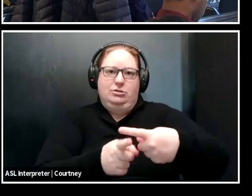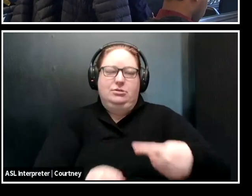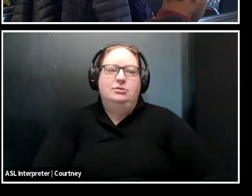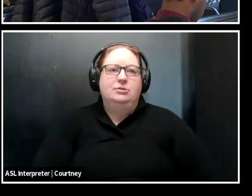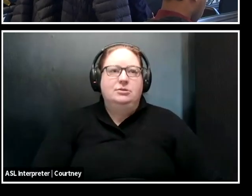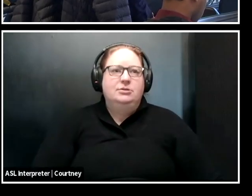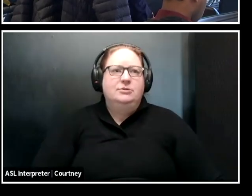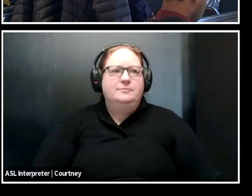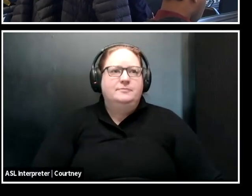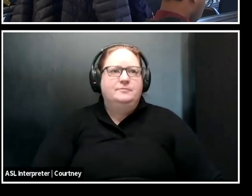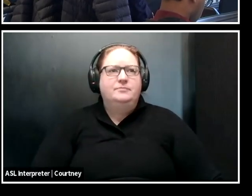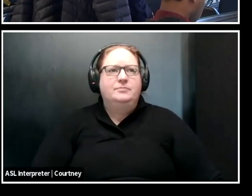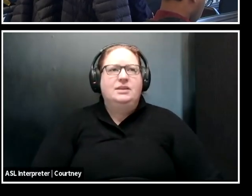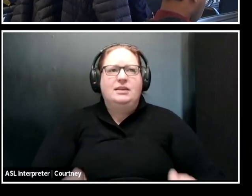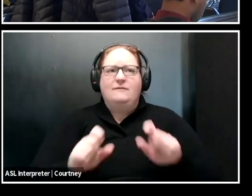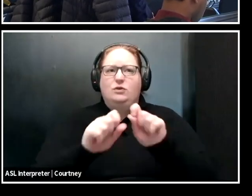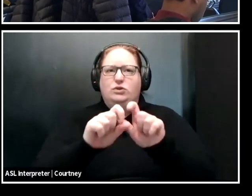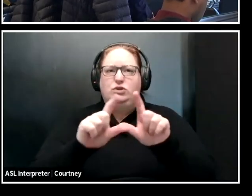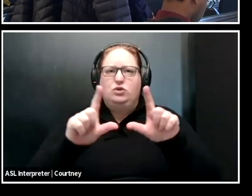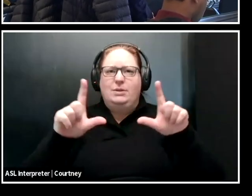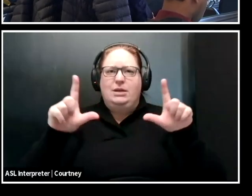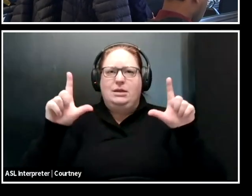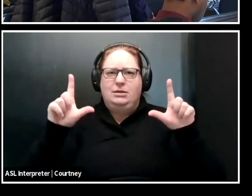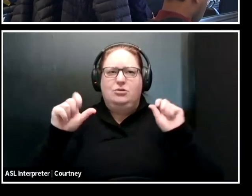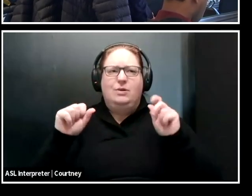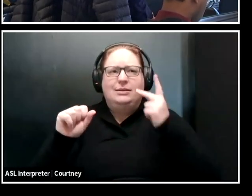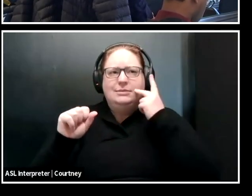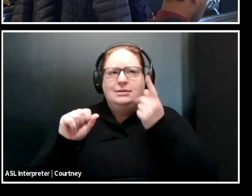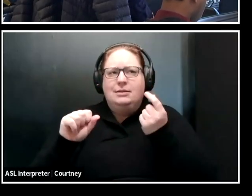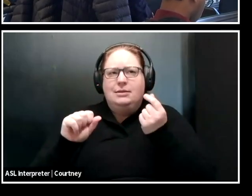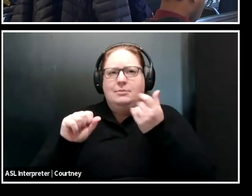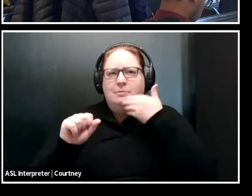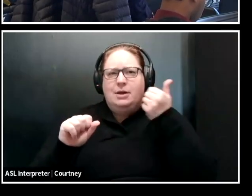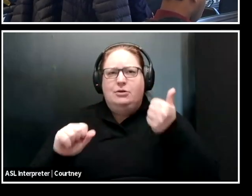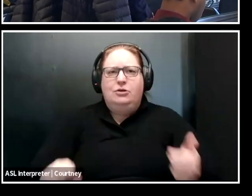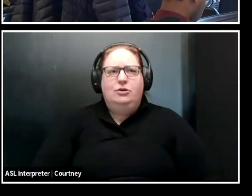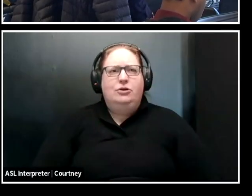If you zoom in, you could see that a little bit better.